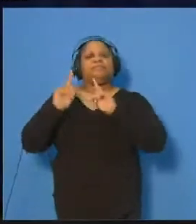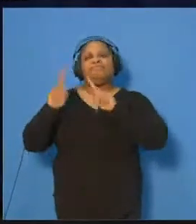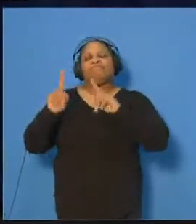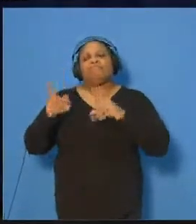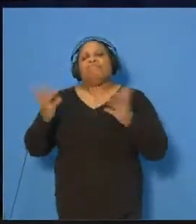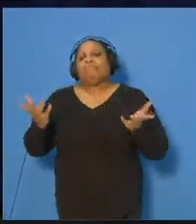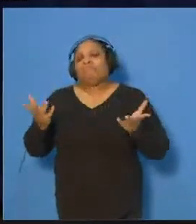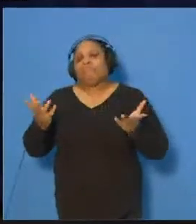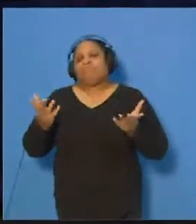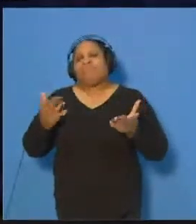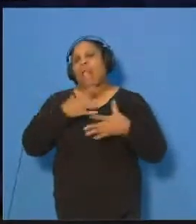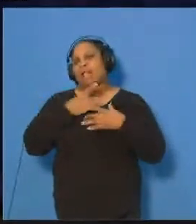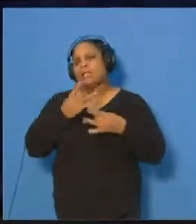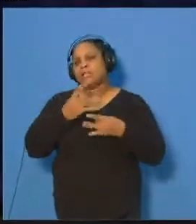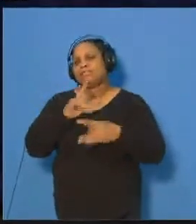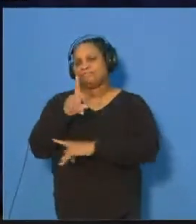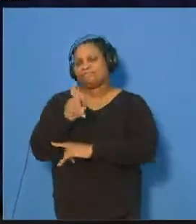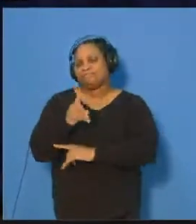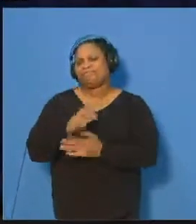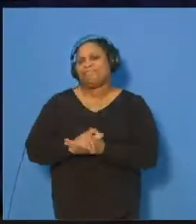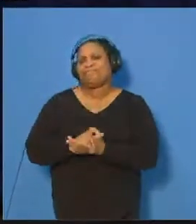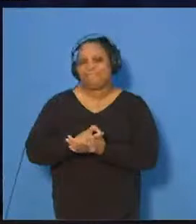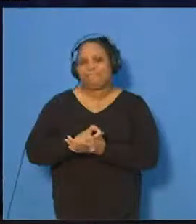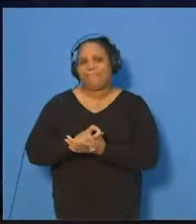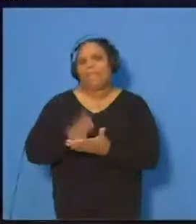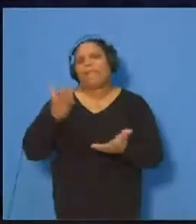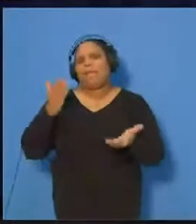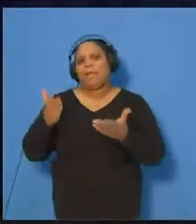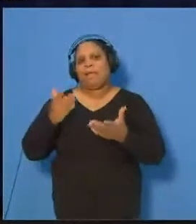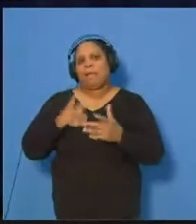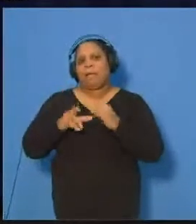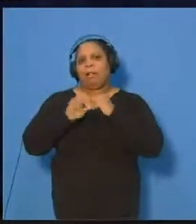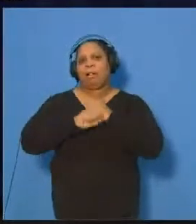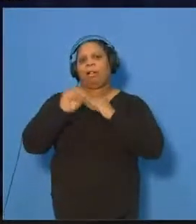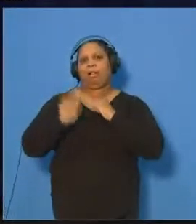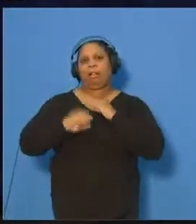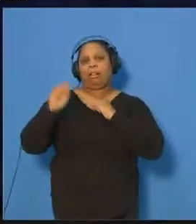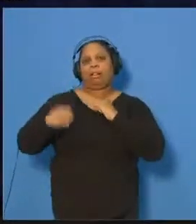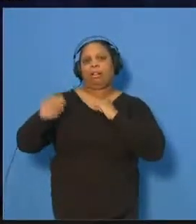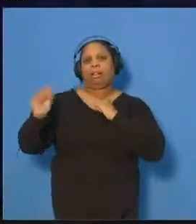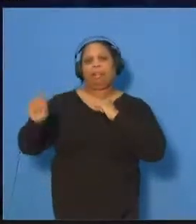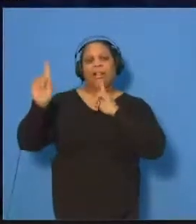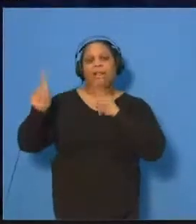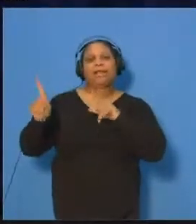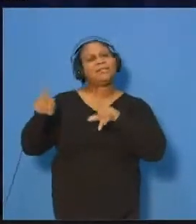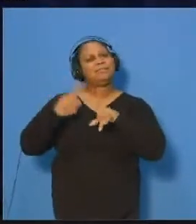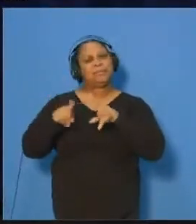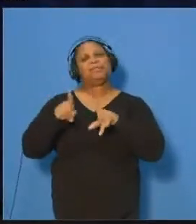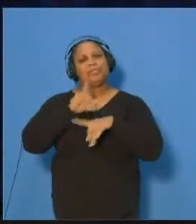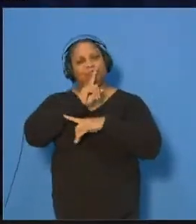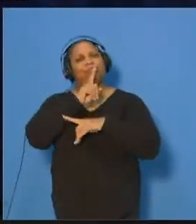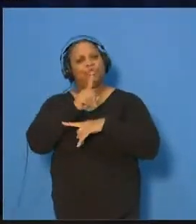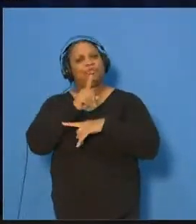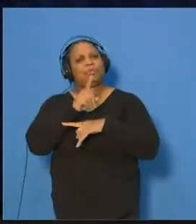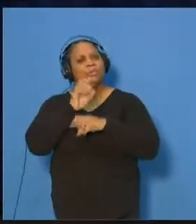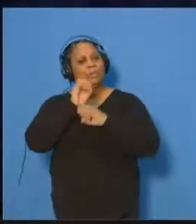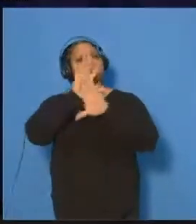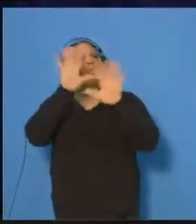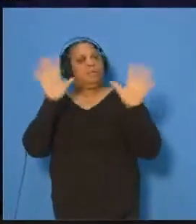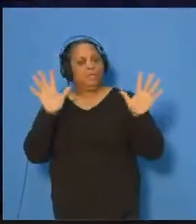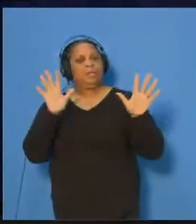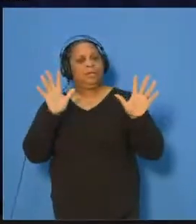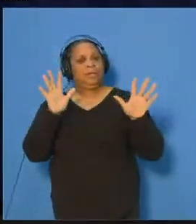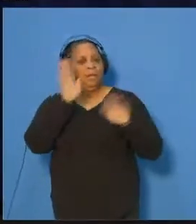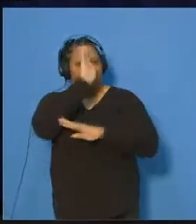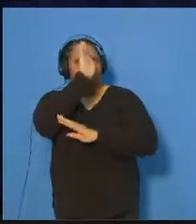It's an interesting question, and it might lead to an incredibly long answer, but I want to make sure that I'm being completely and totally transparent